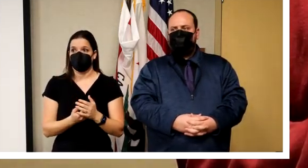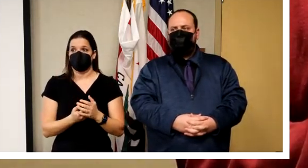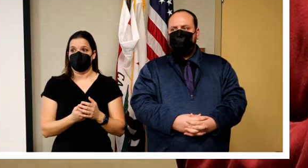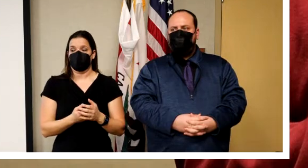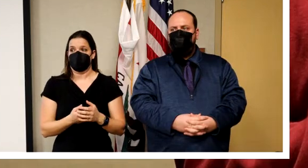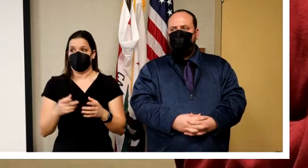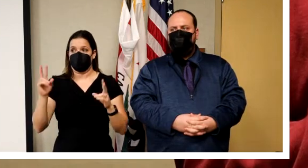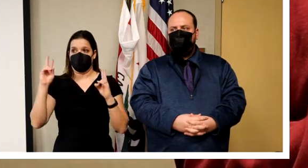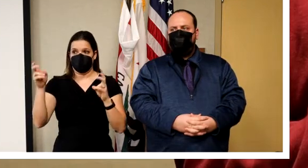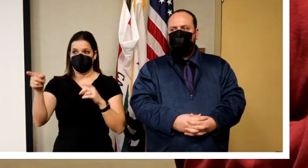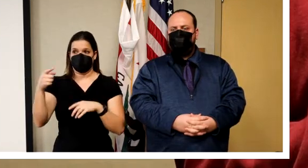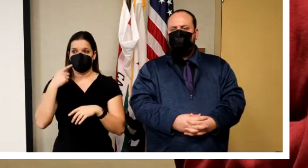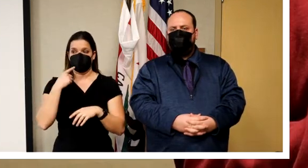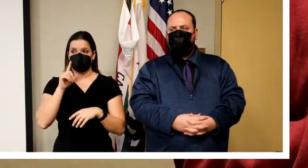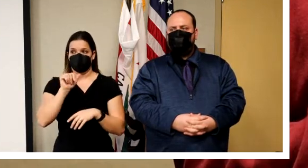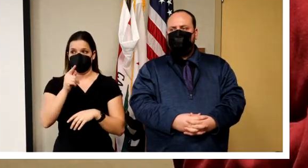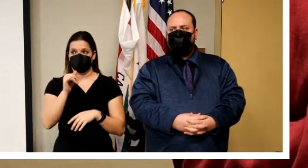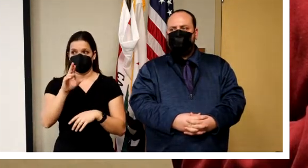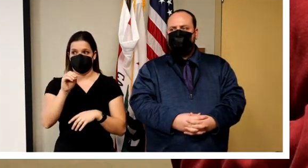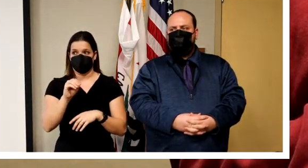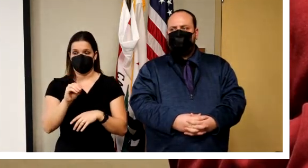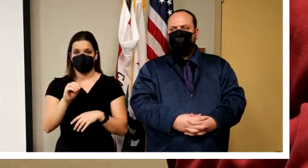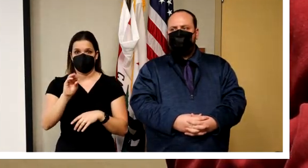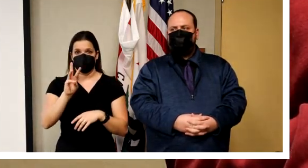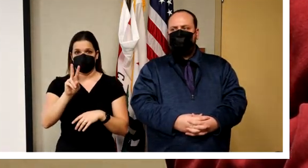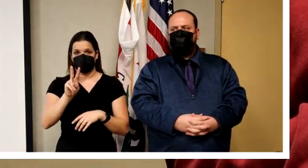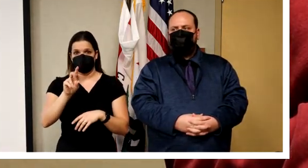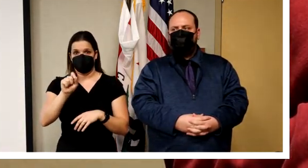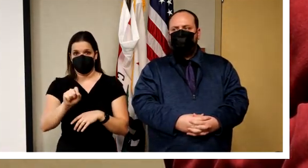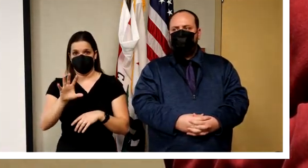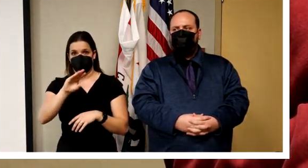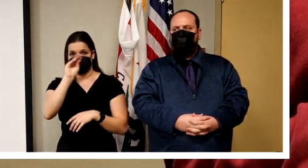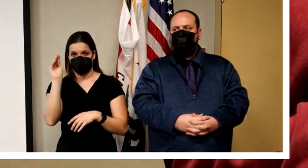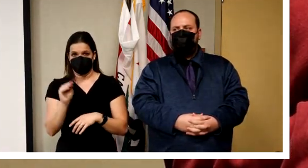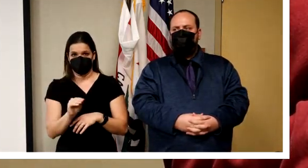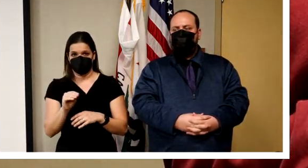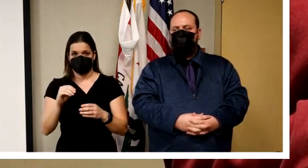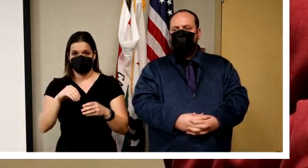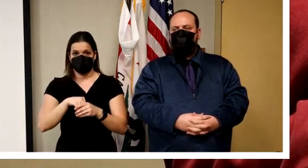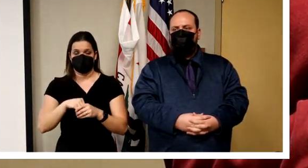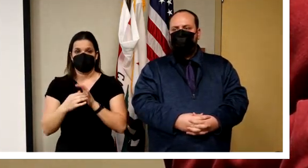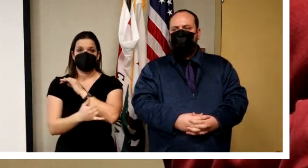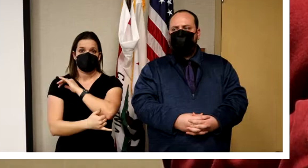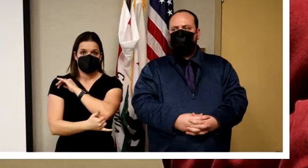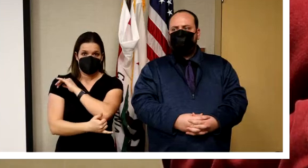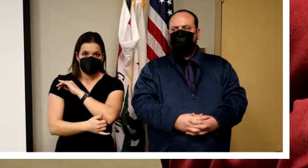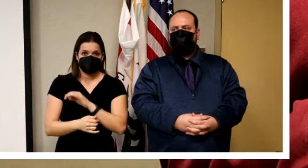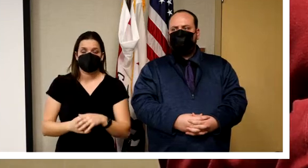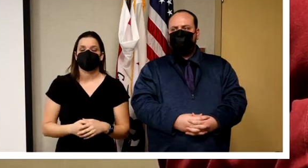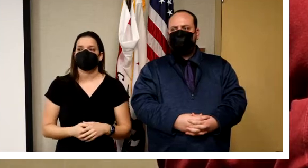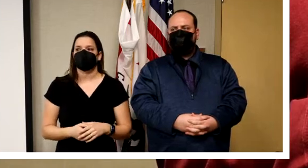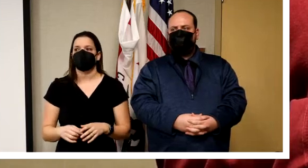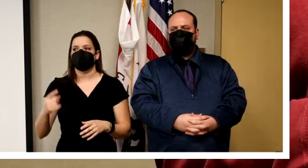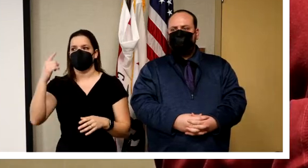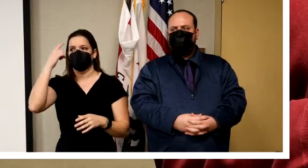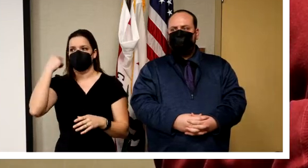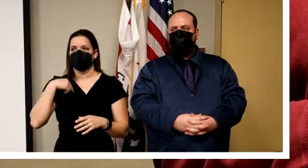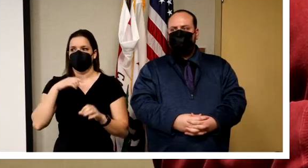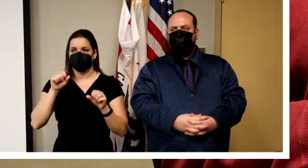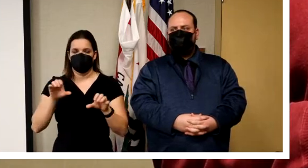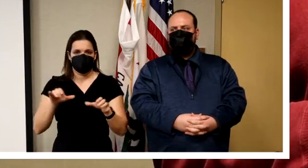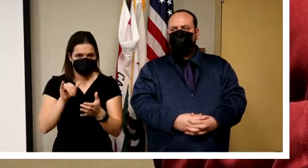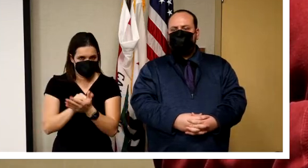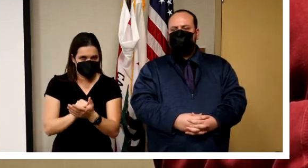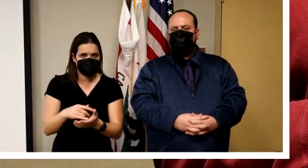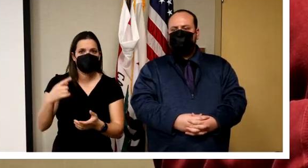to quote what he said, that the Latinos are 62.5% in the county. So I think we can get there.